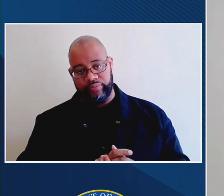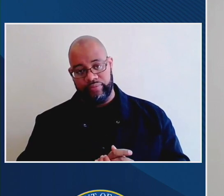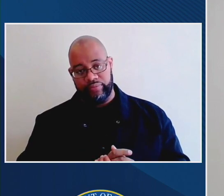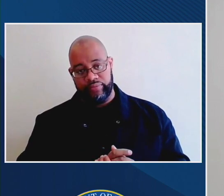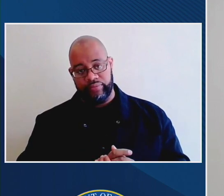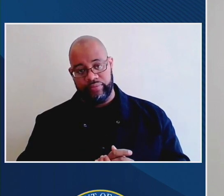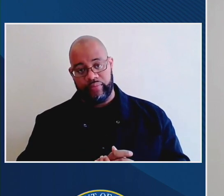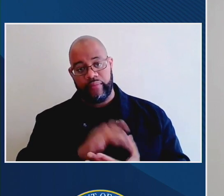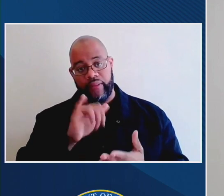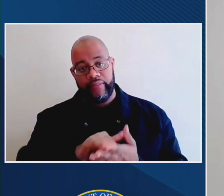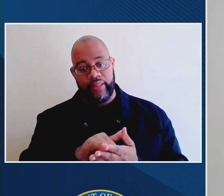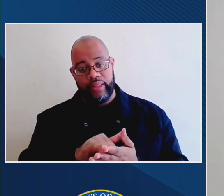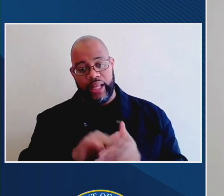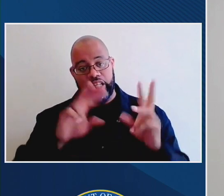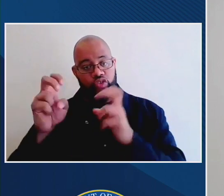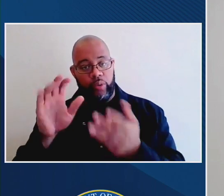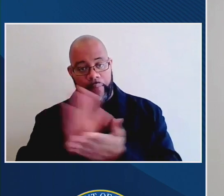issue paper and